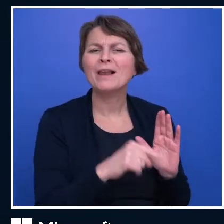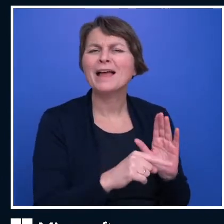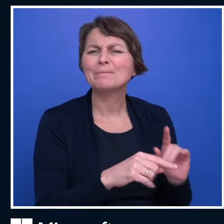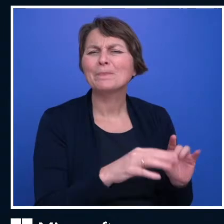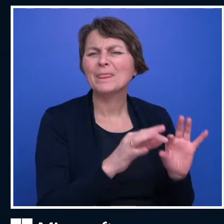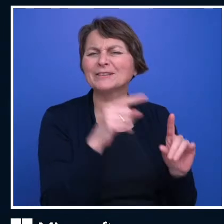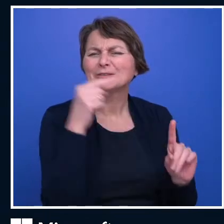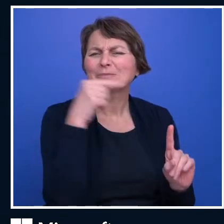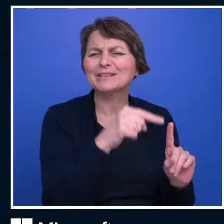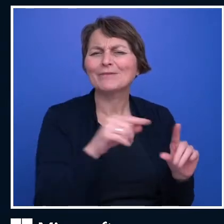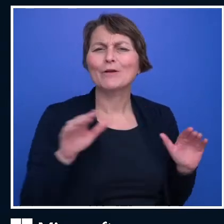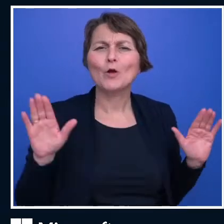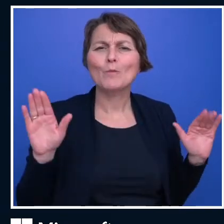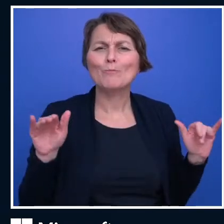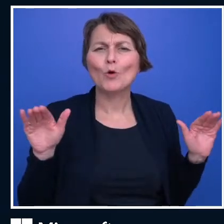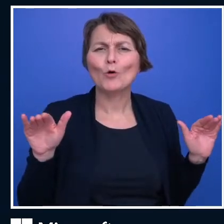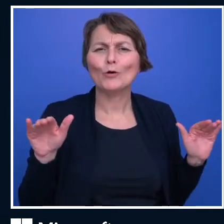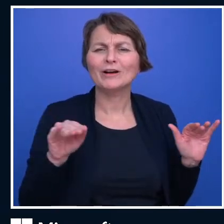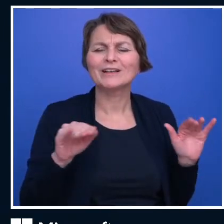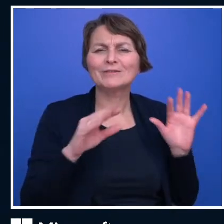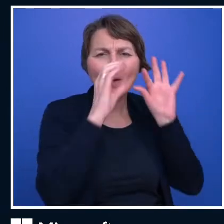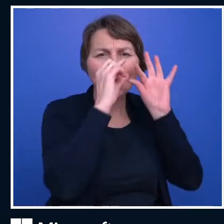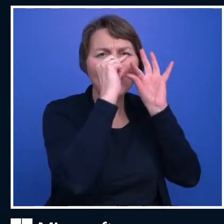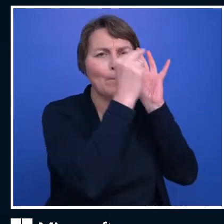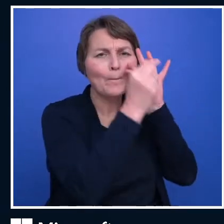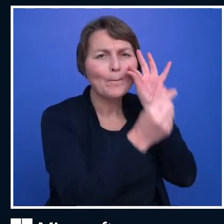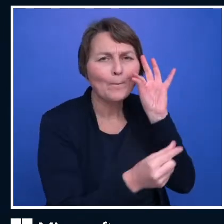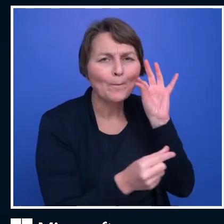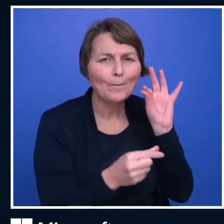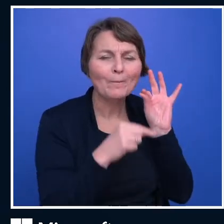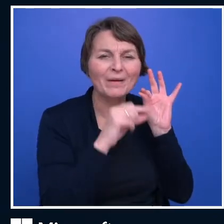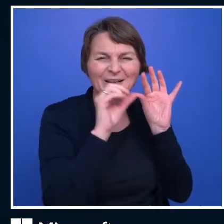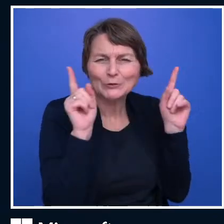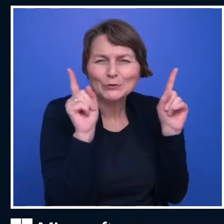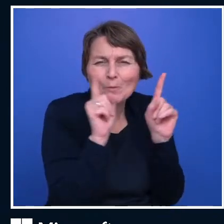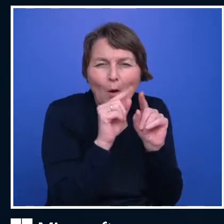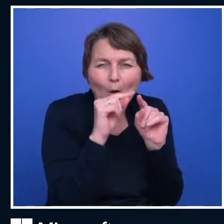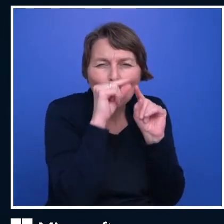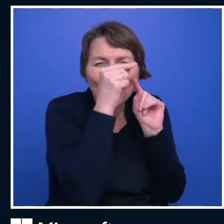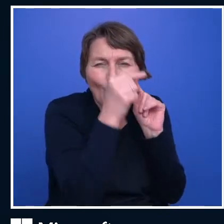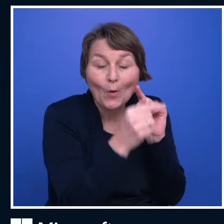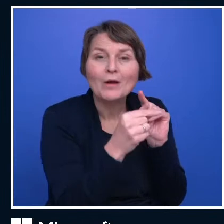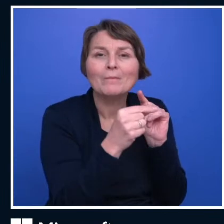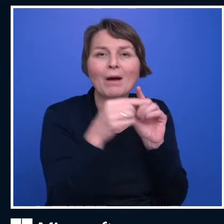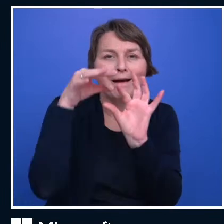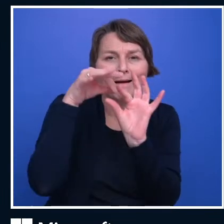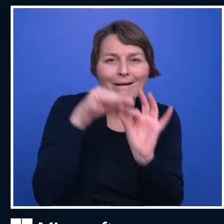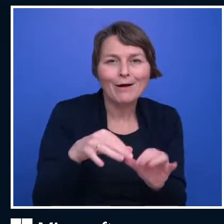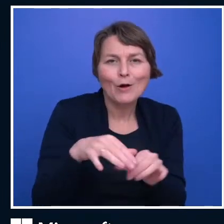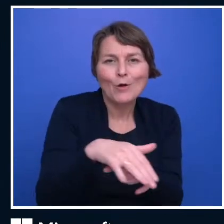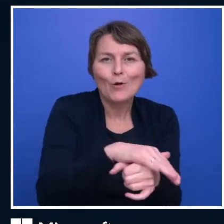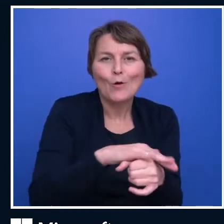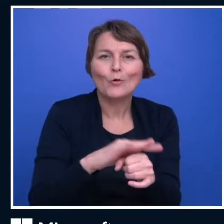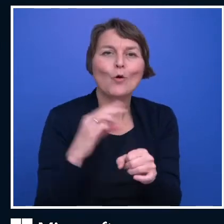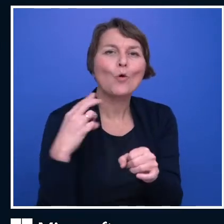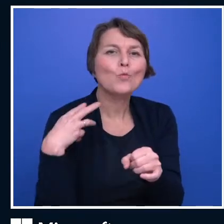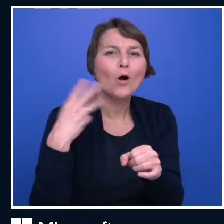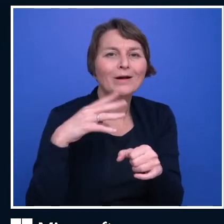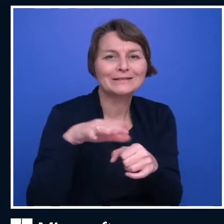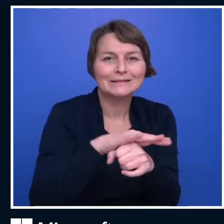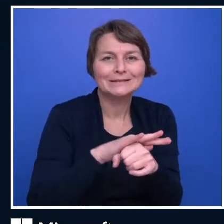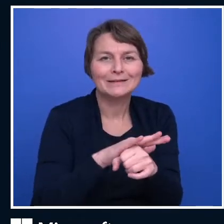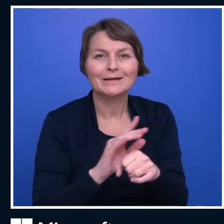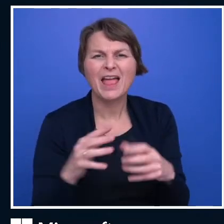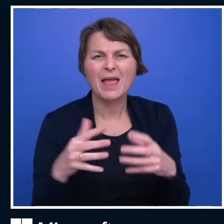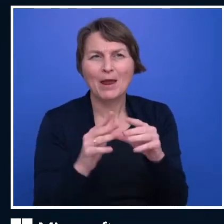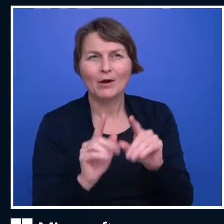are local to the Washington state area. And this is just a really fun fact I learned while creating this talk, but hummingbirds are only native